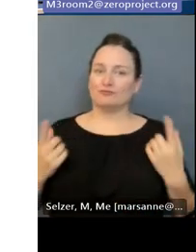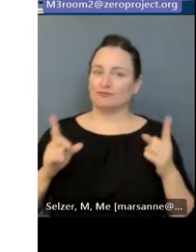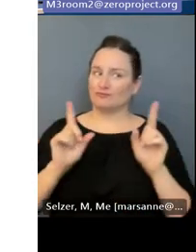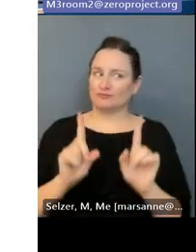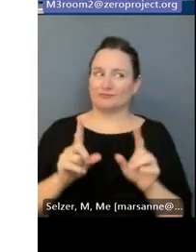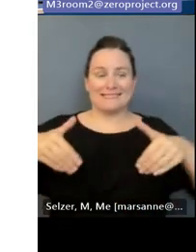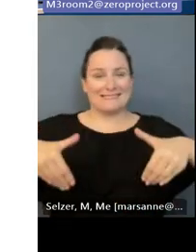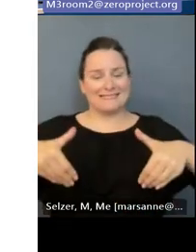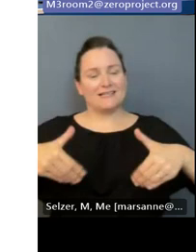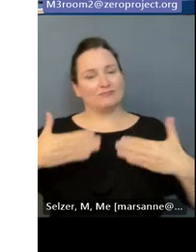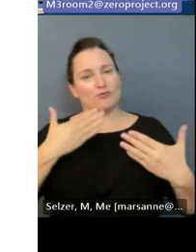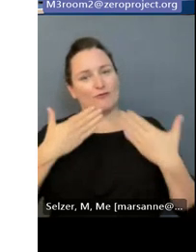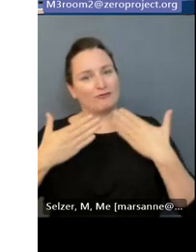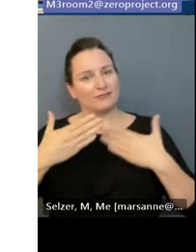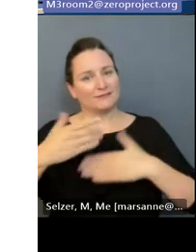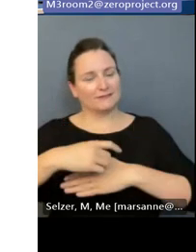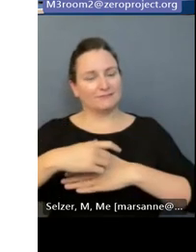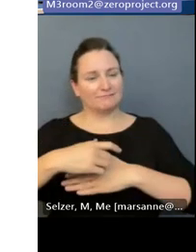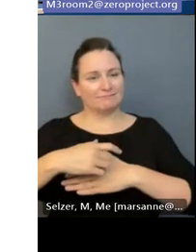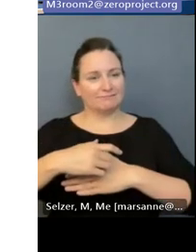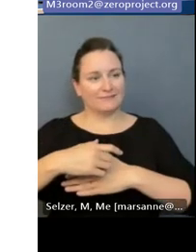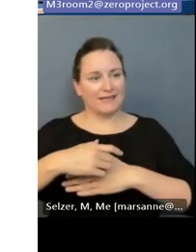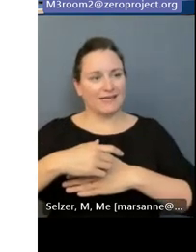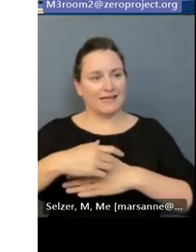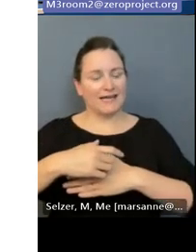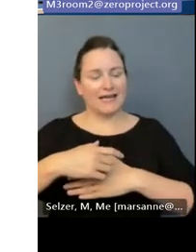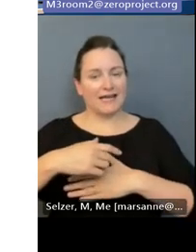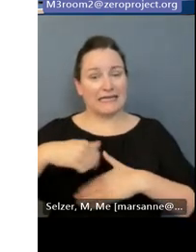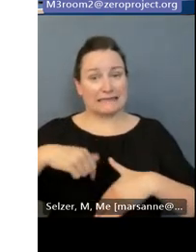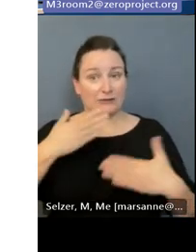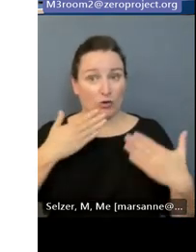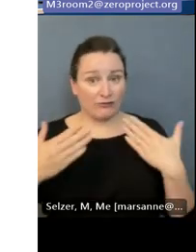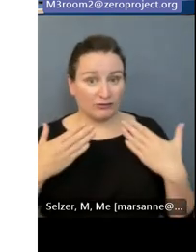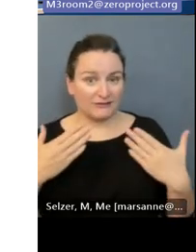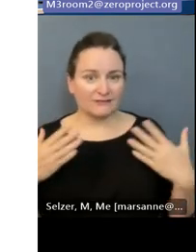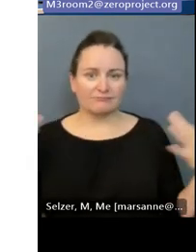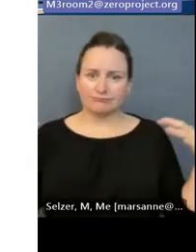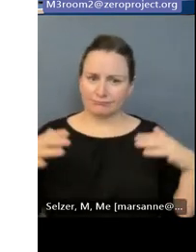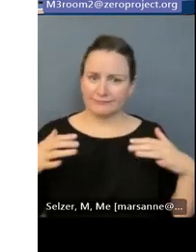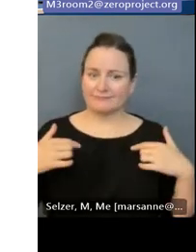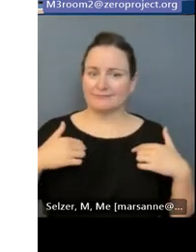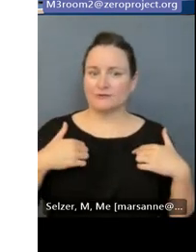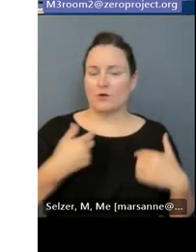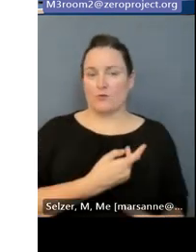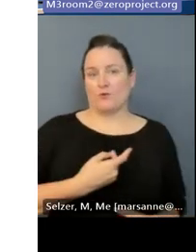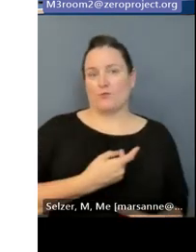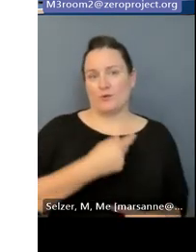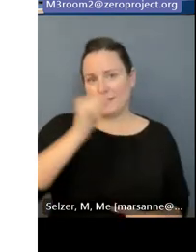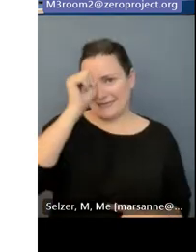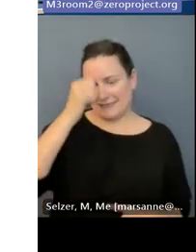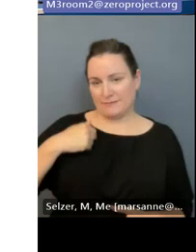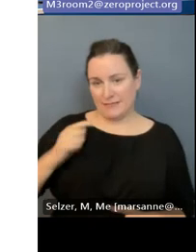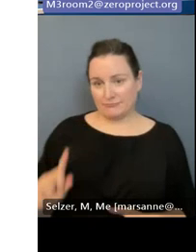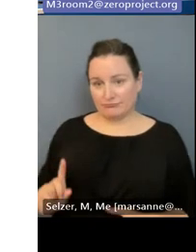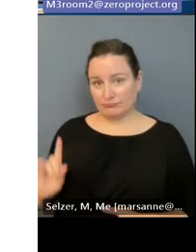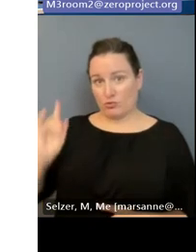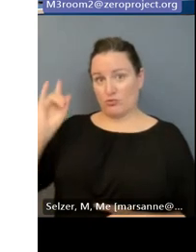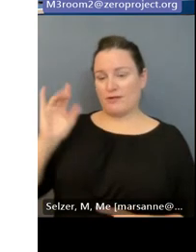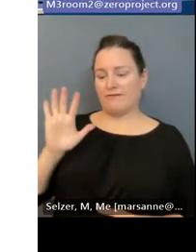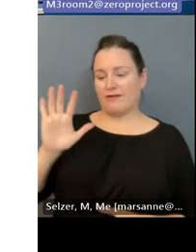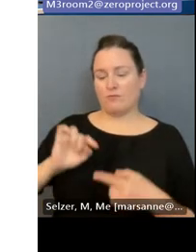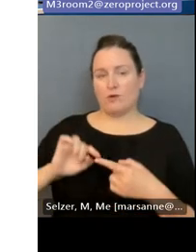amazing conference. And I'm an Asian female from India, and I stand 5.4 feet tall, and I'm